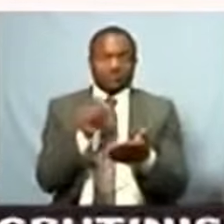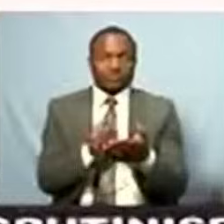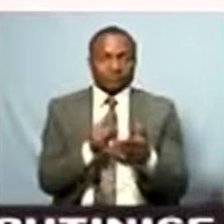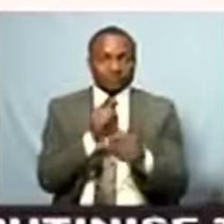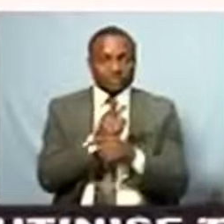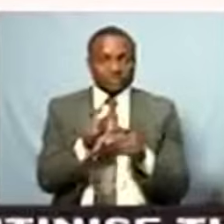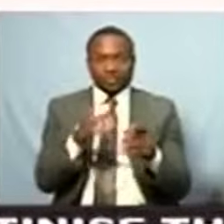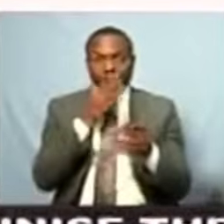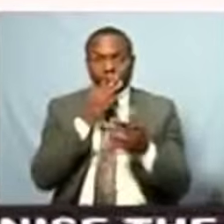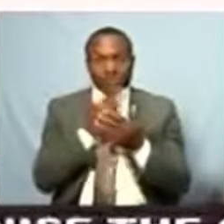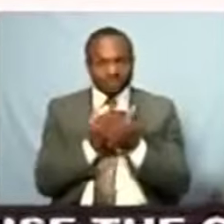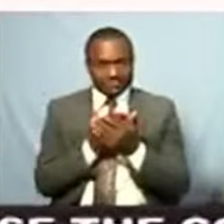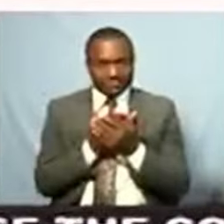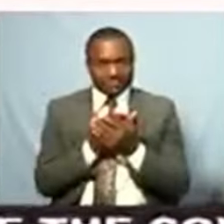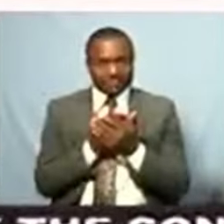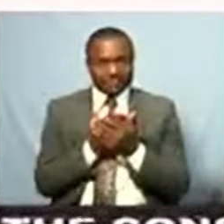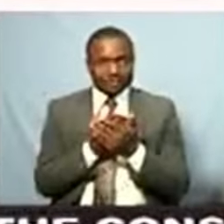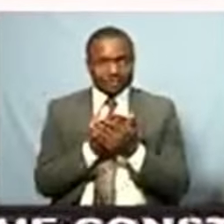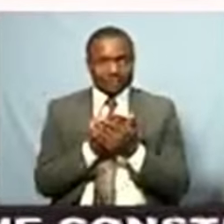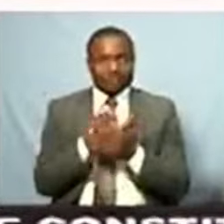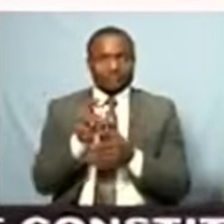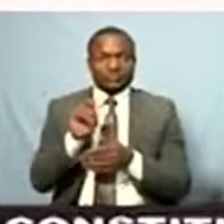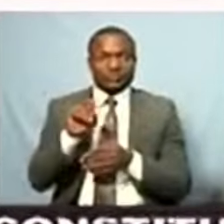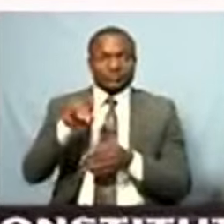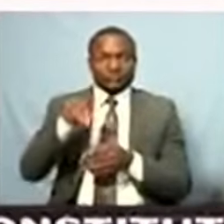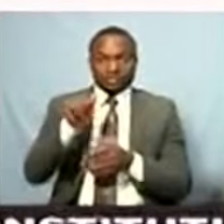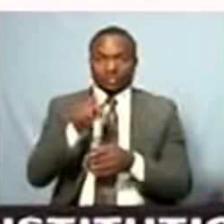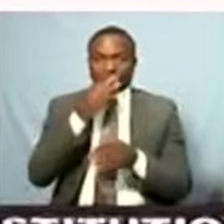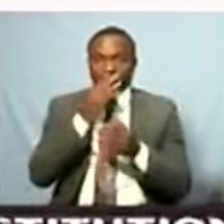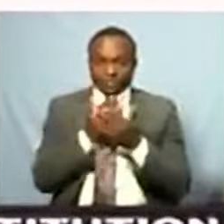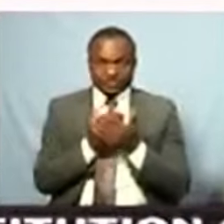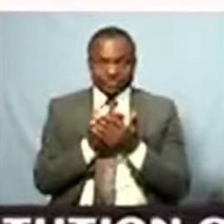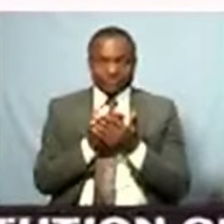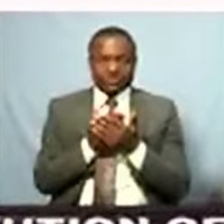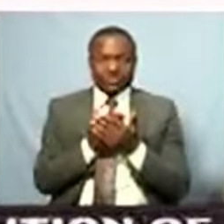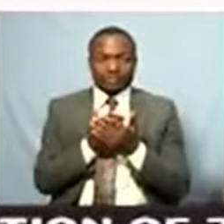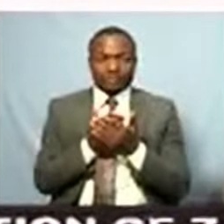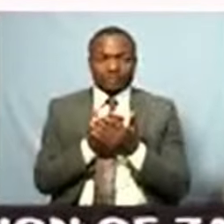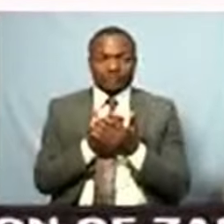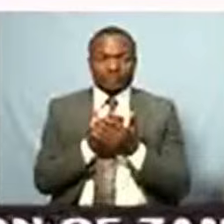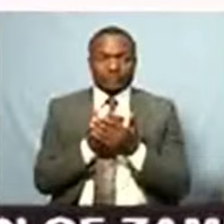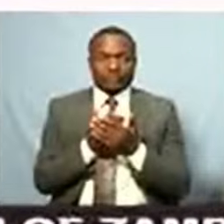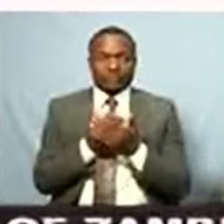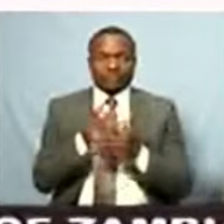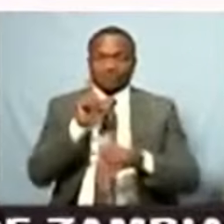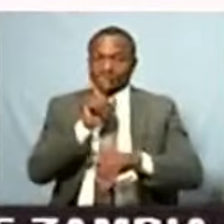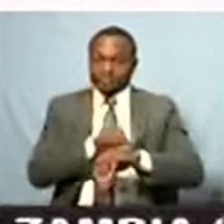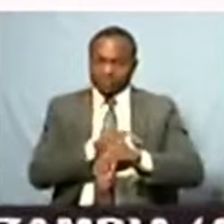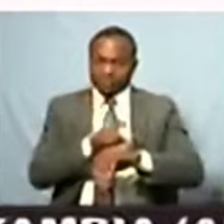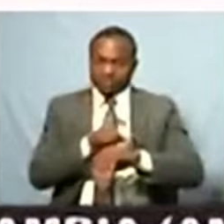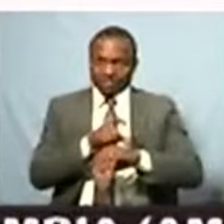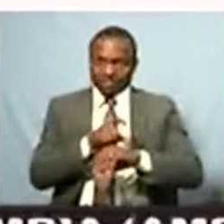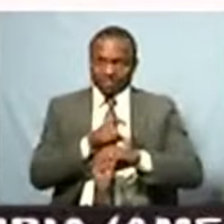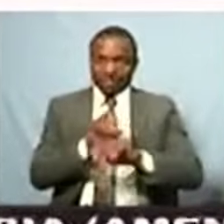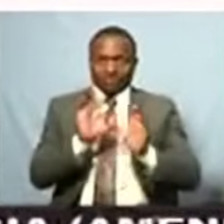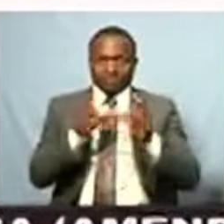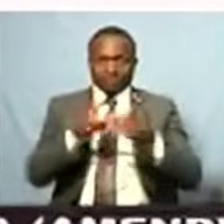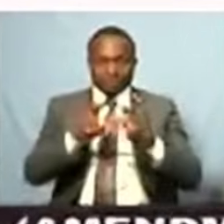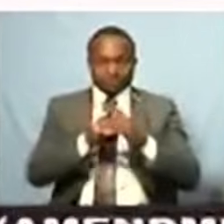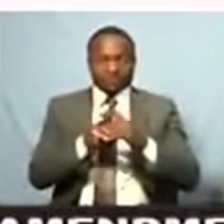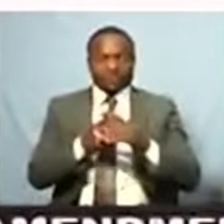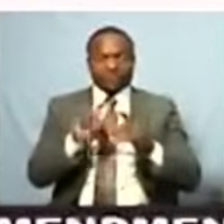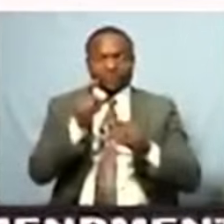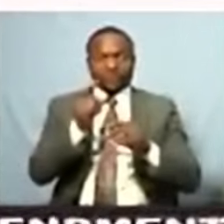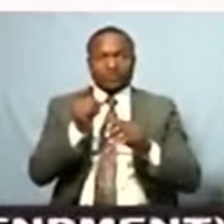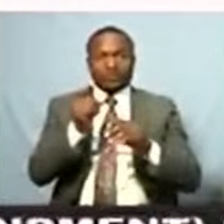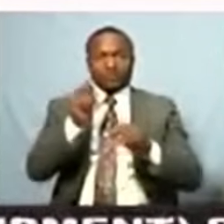just proper. It is NIPA's view that it is just proper that the term of a council should begin from the first sitting of the council rather